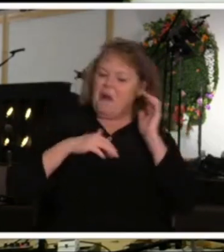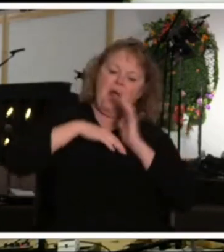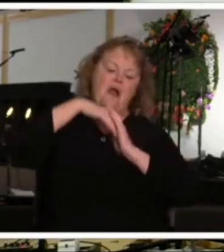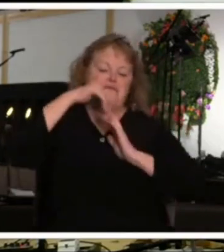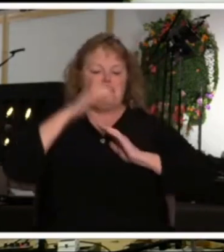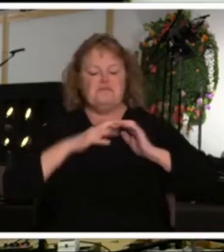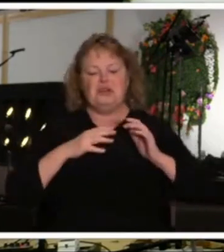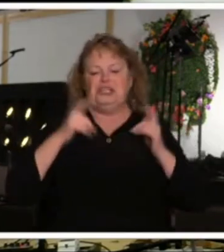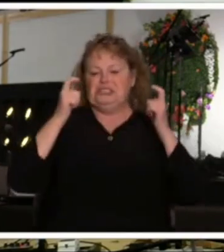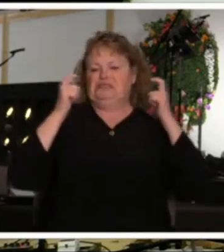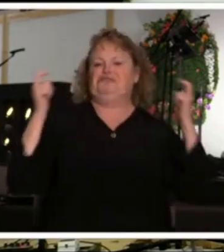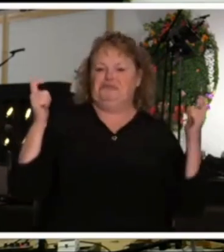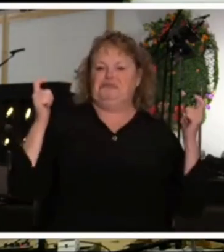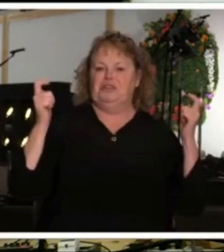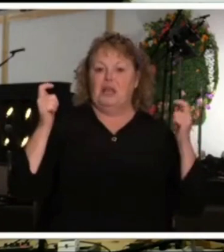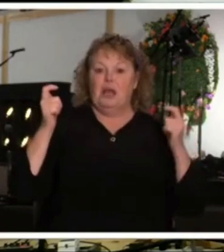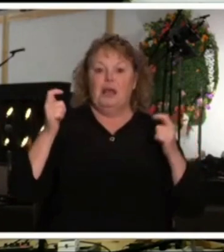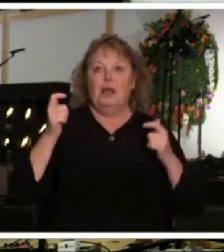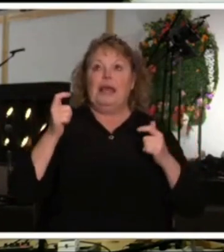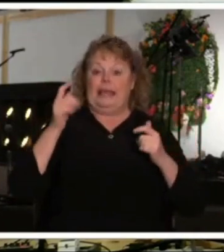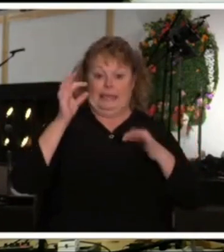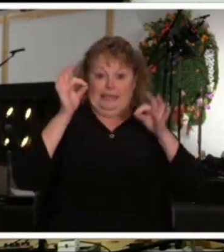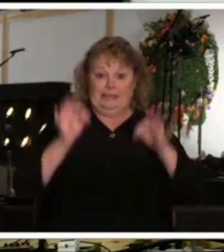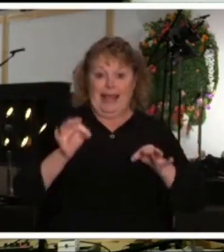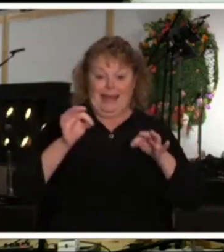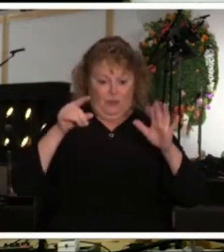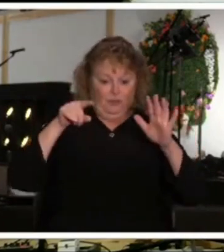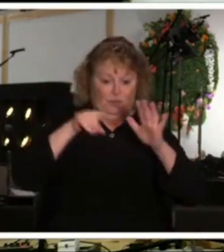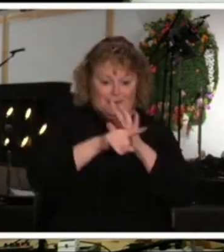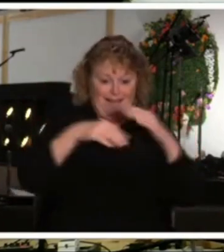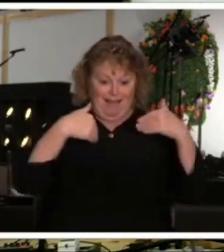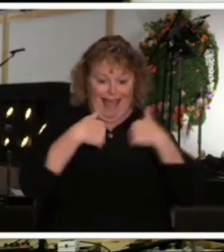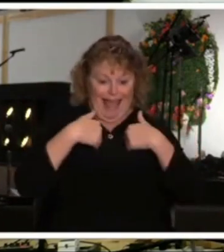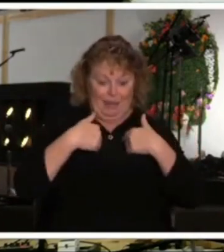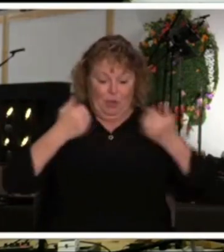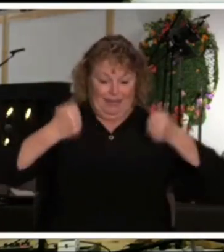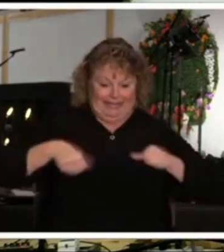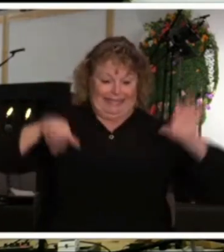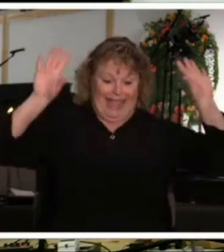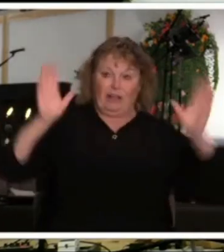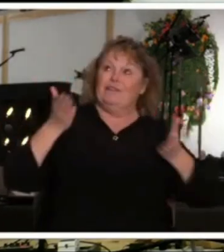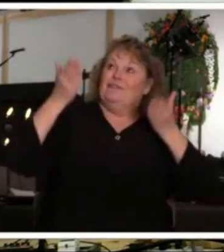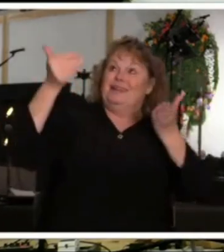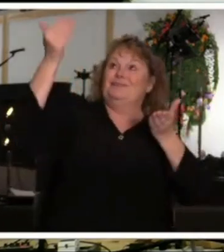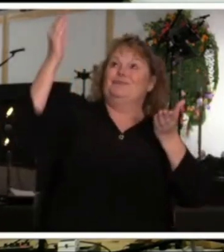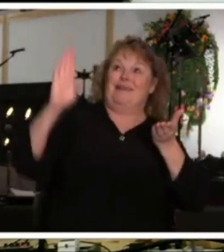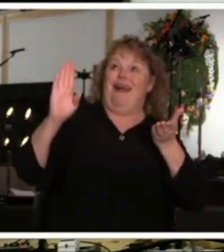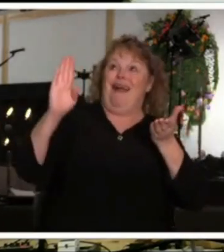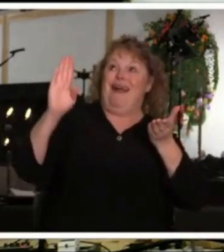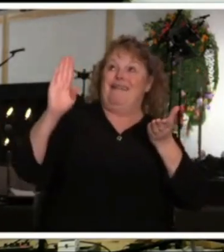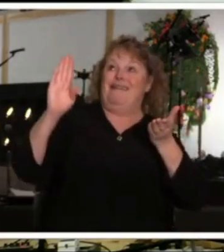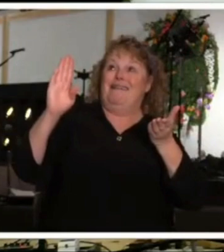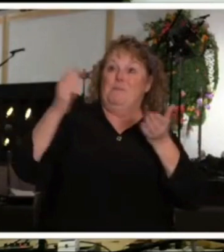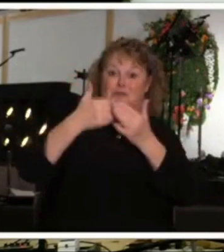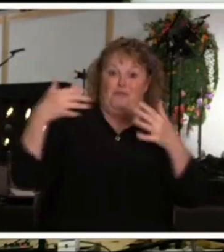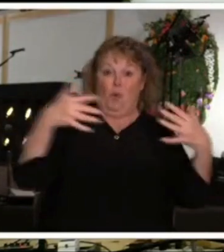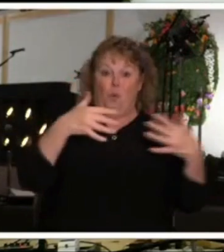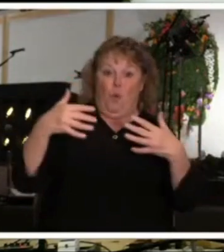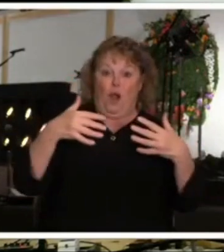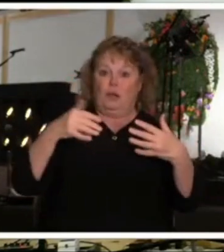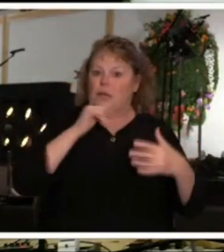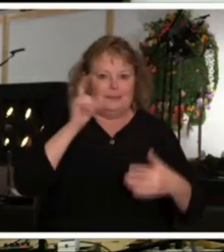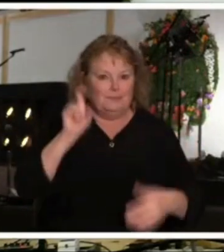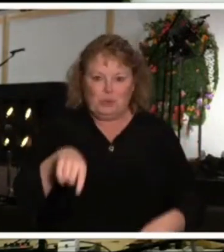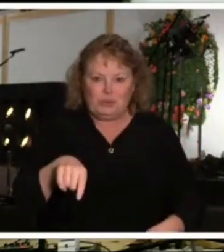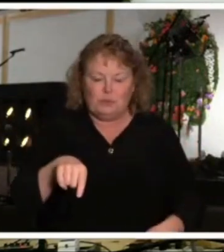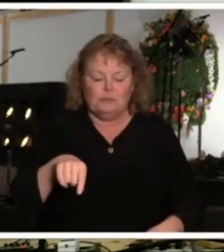make. And because of his decision, God told Samuel to go find someone else. And I want to read that to you so we have the